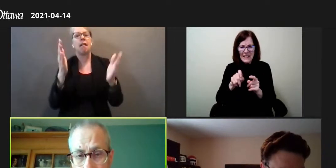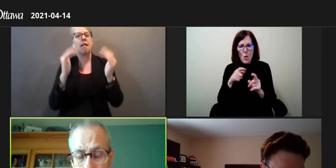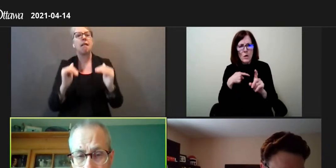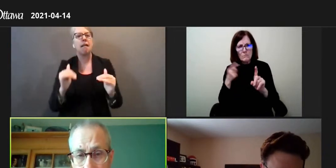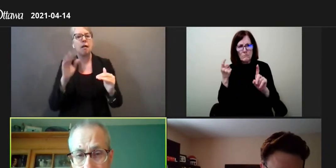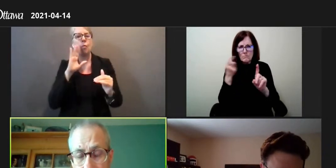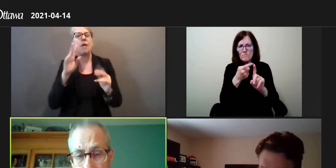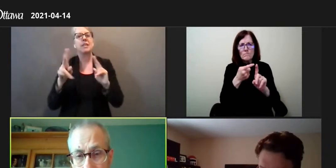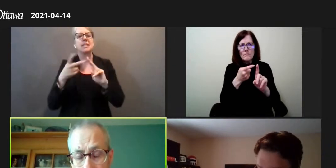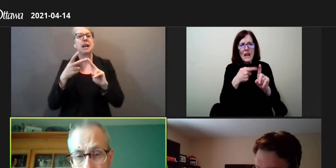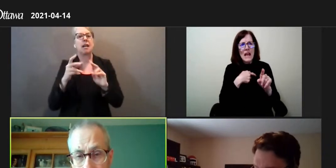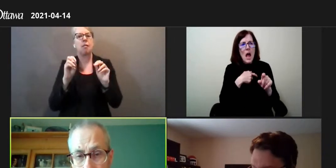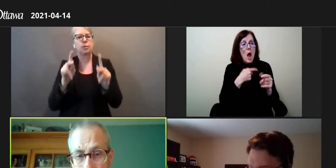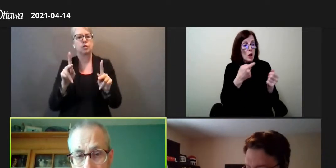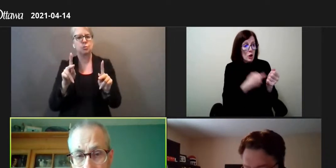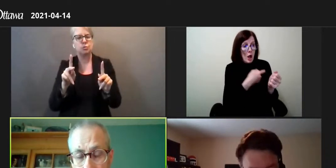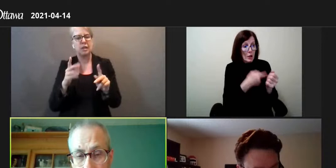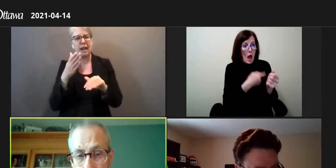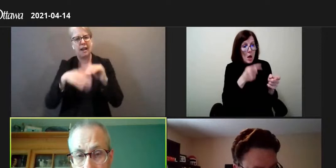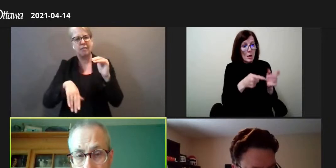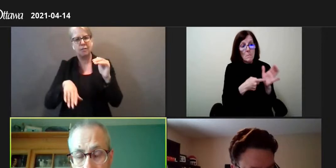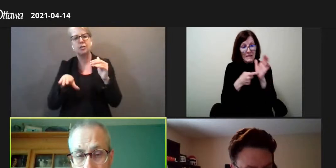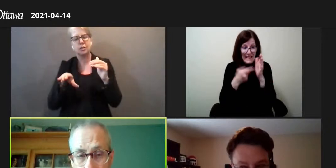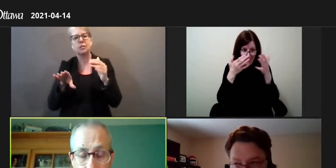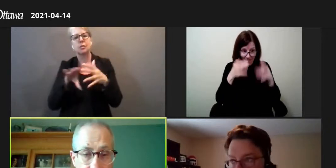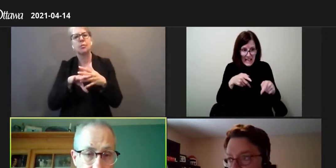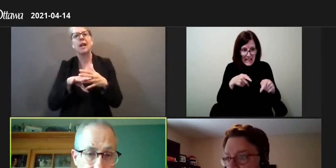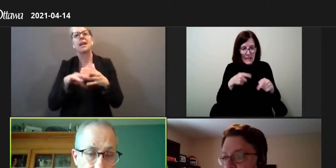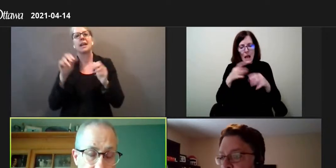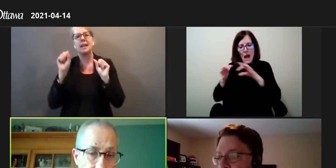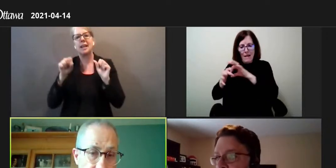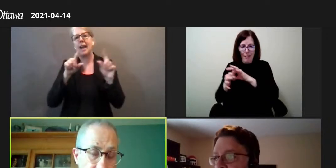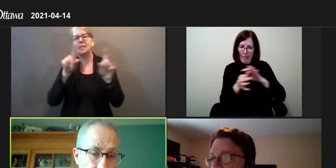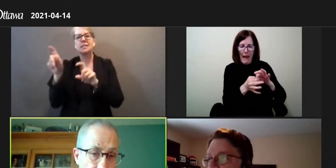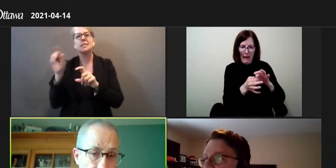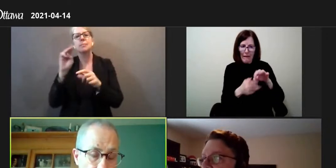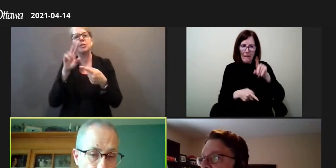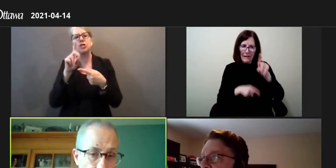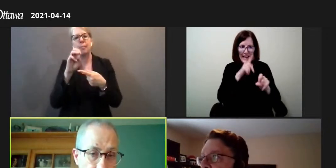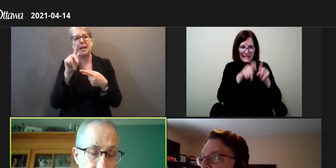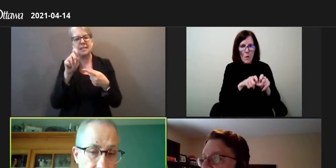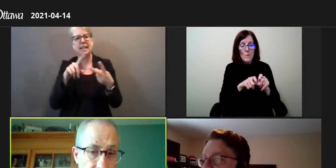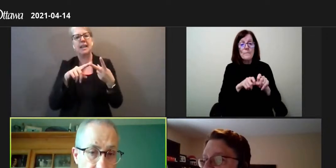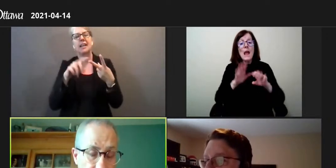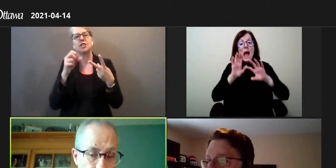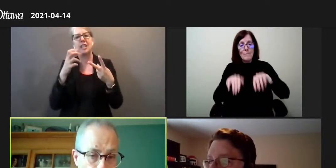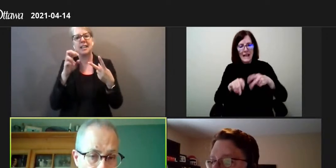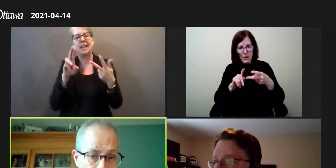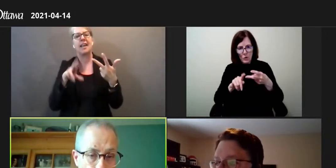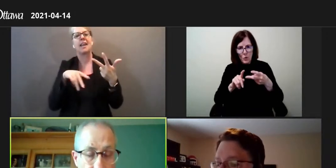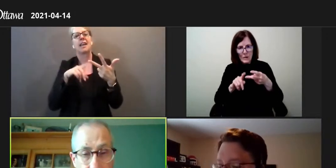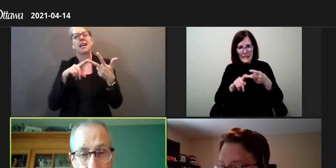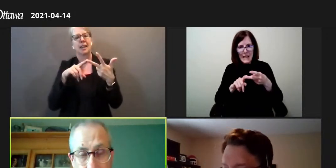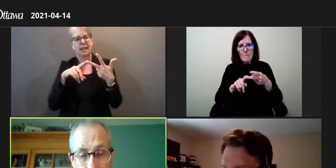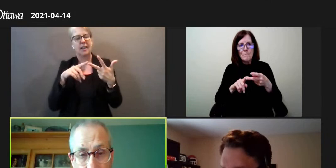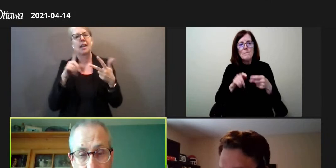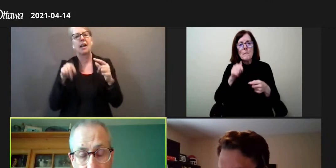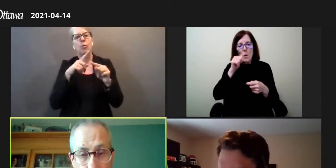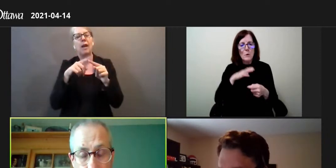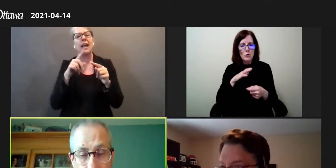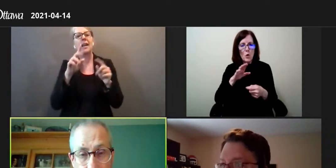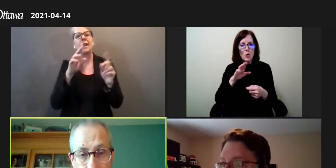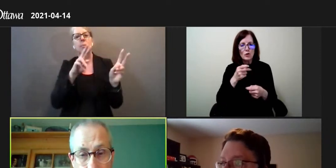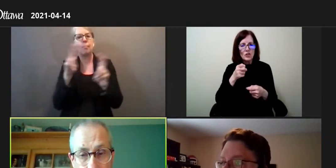right after that for questions to Mr. DeMonte and Mr. Chenier about the parks